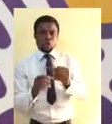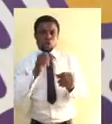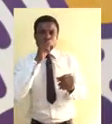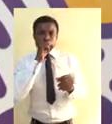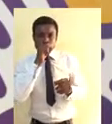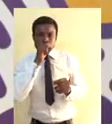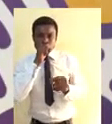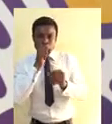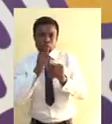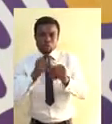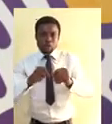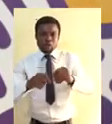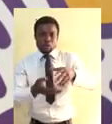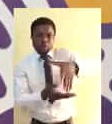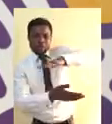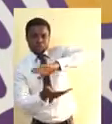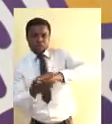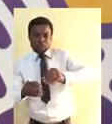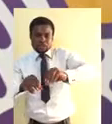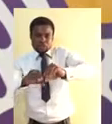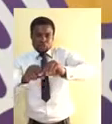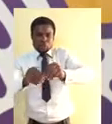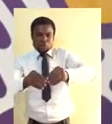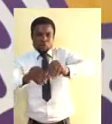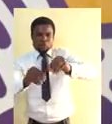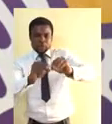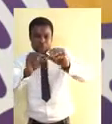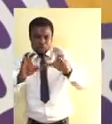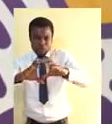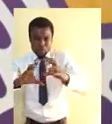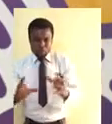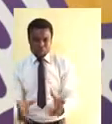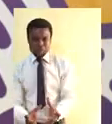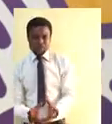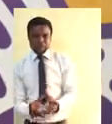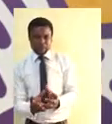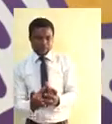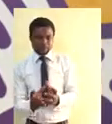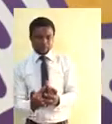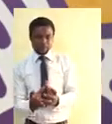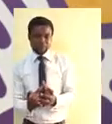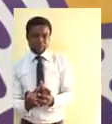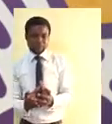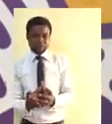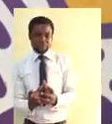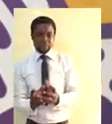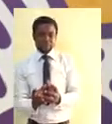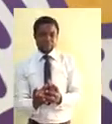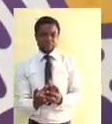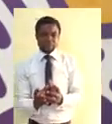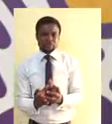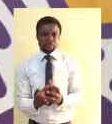Then fit the neck of the balloon into the neck of the bottle.